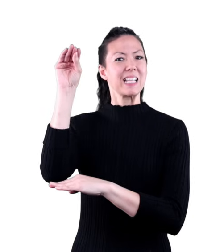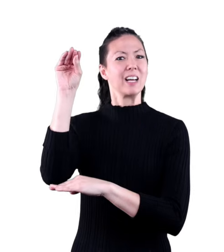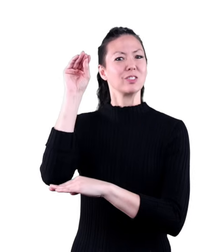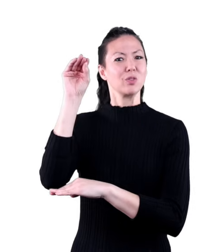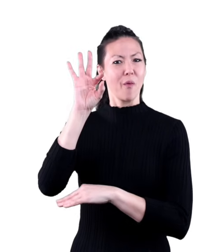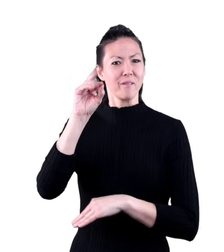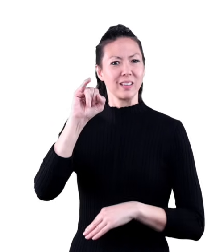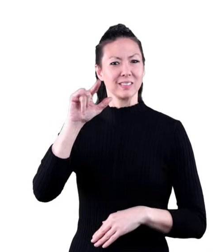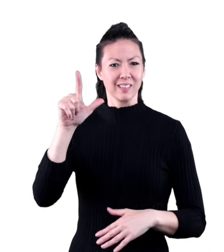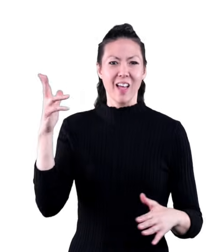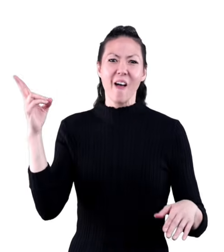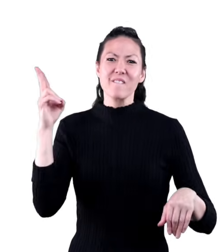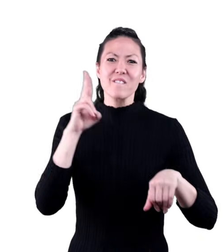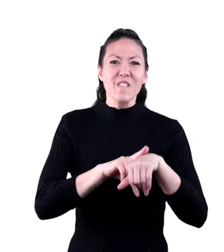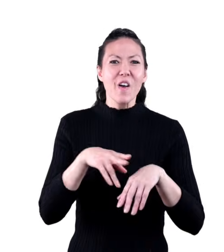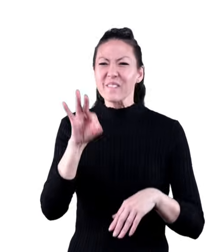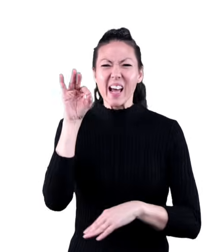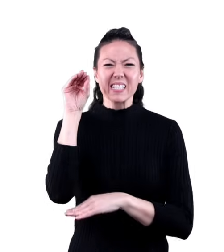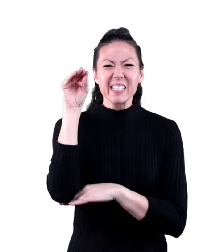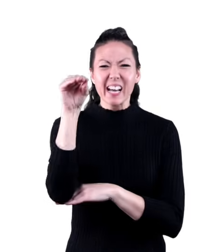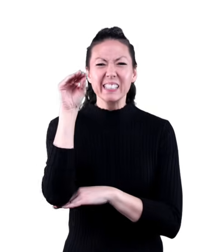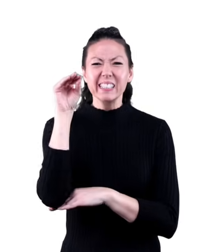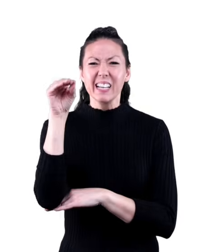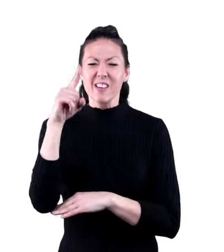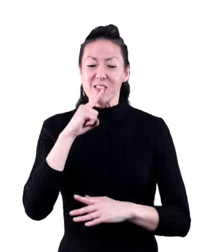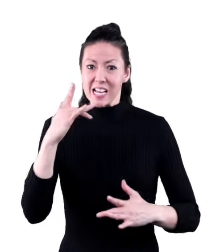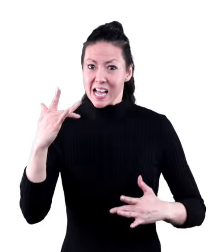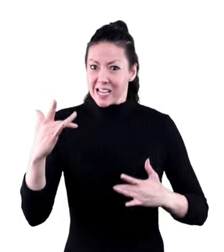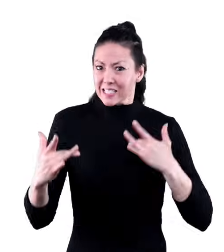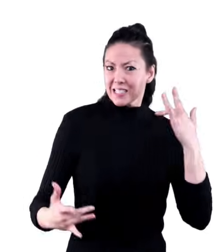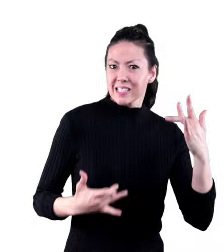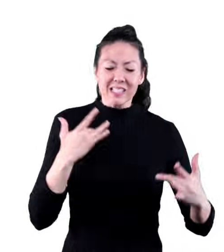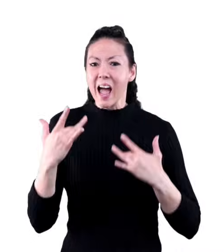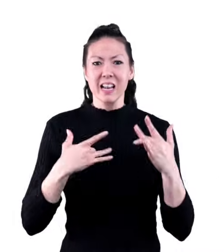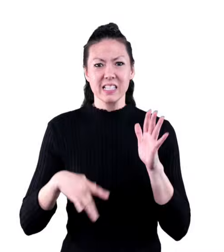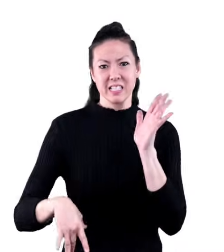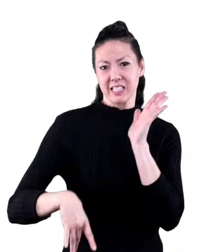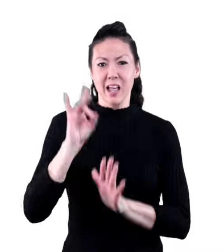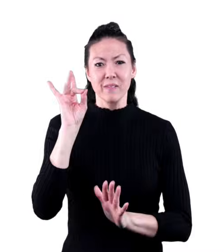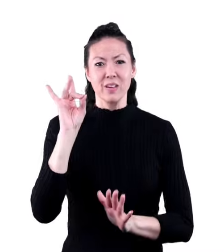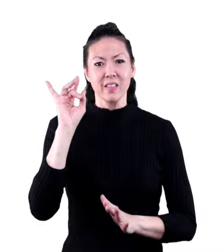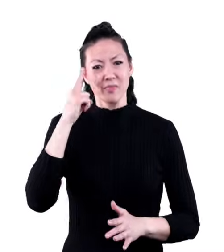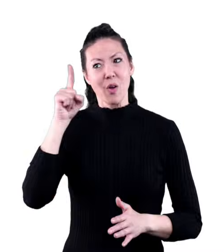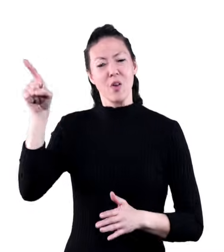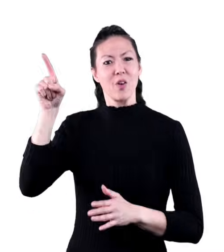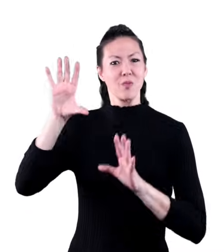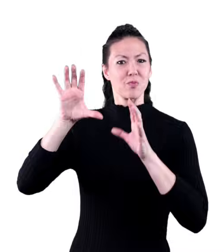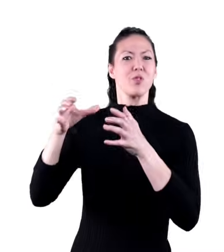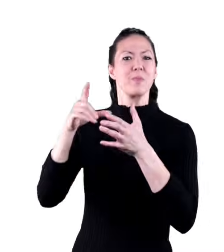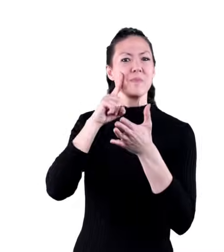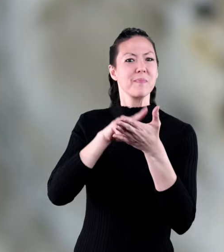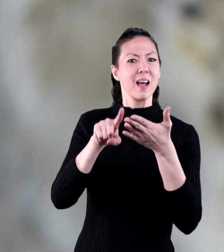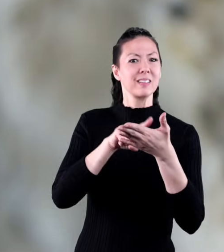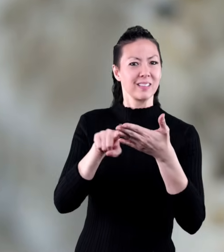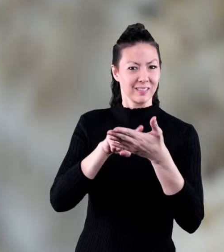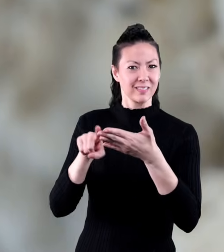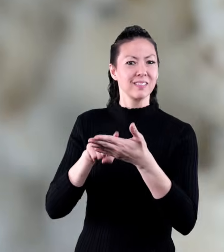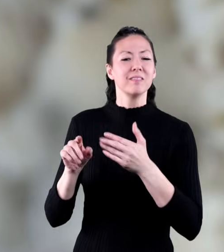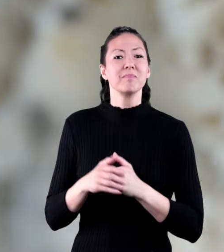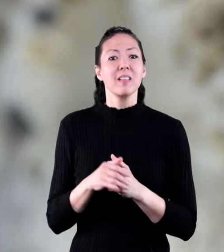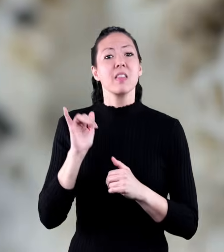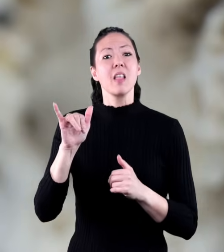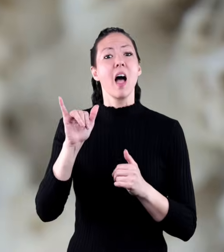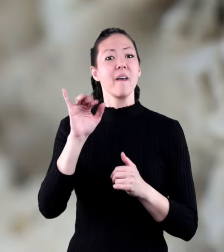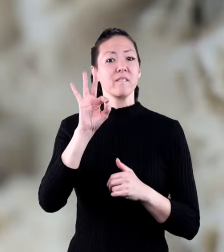Of course, finding dinosaur fossils are among the most exciting discoveries that any paleontologist can make. But